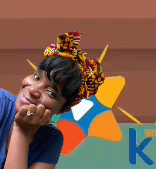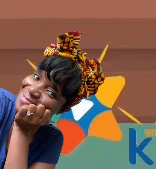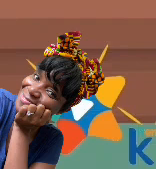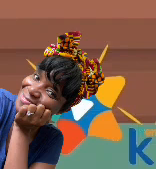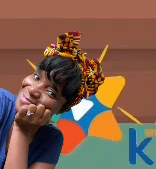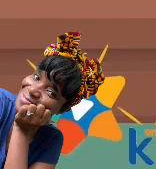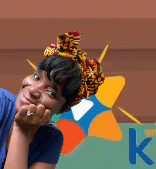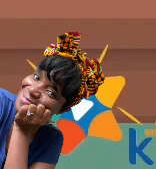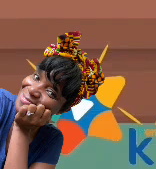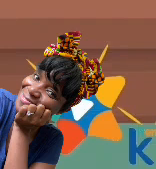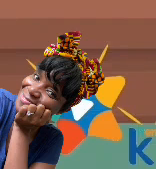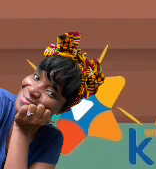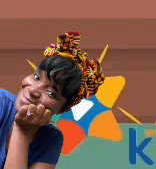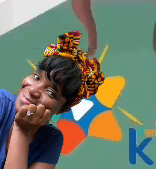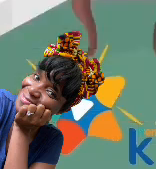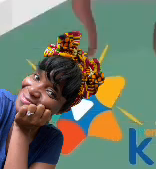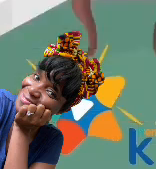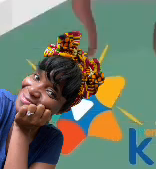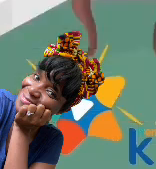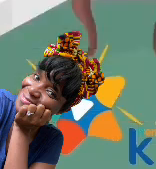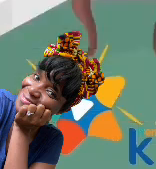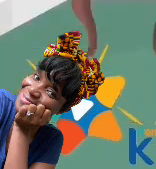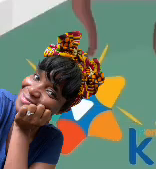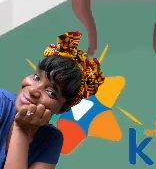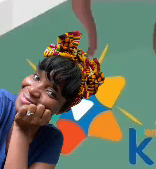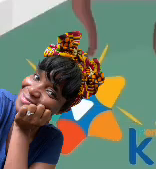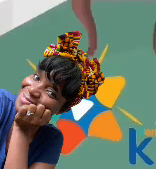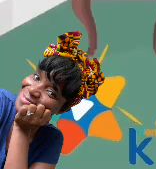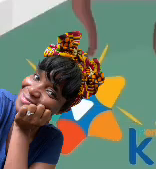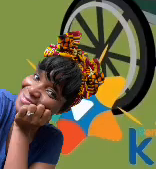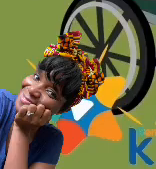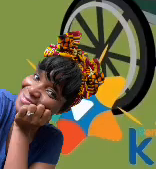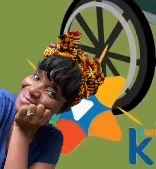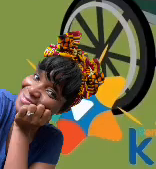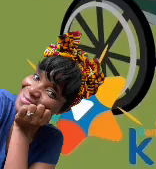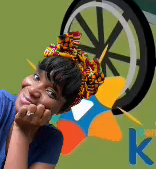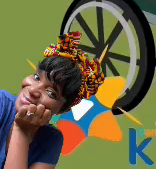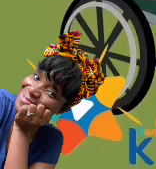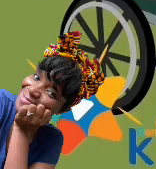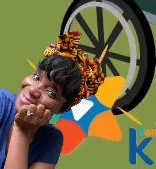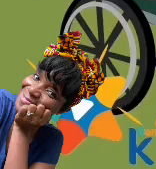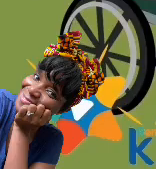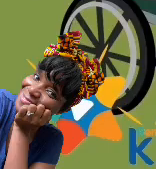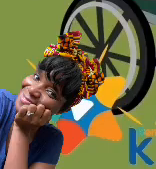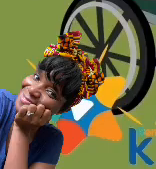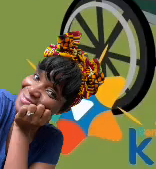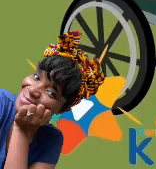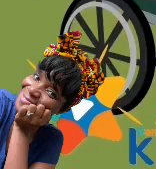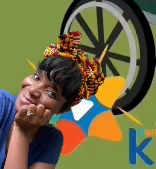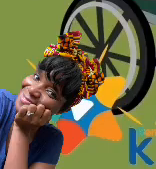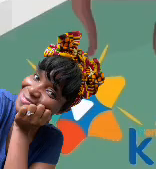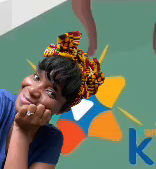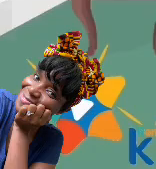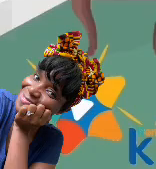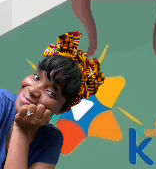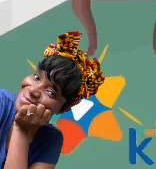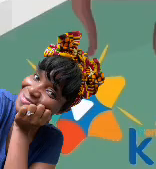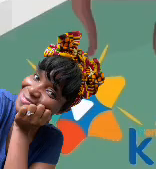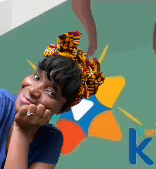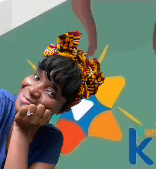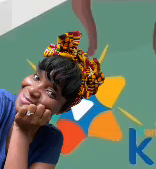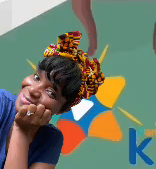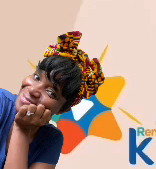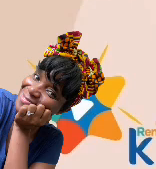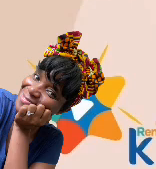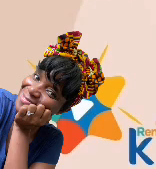short life in Sri Lanka. Pratipa was born into a Christian home, but her father died when she was 9. Without